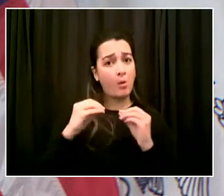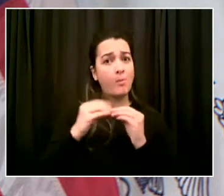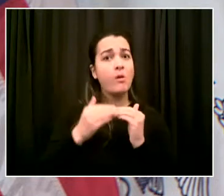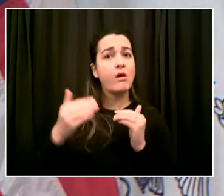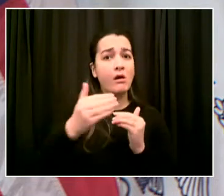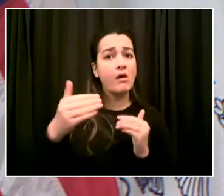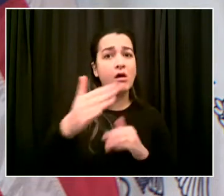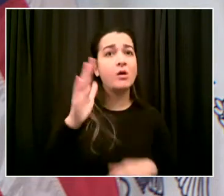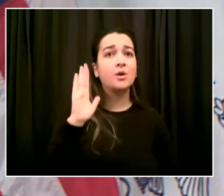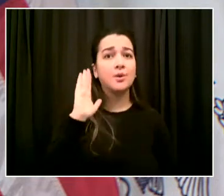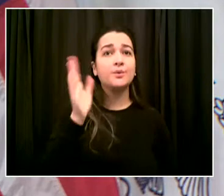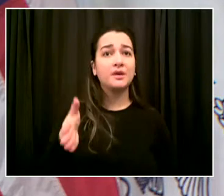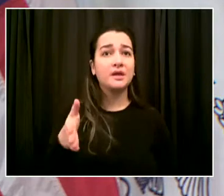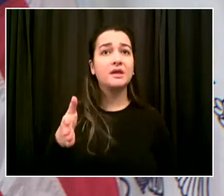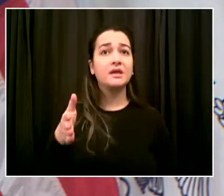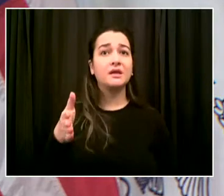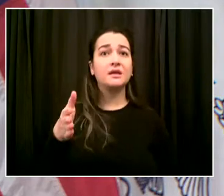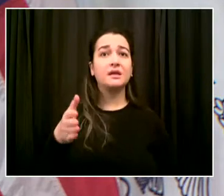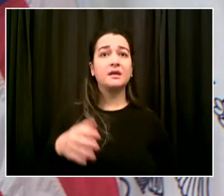in the next 2 years,